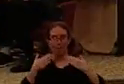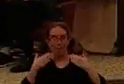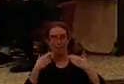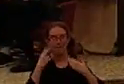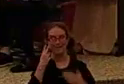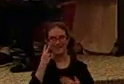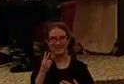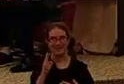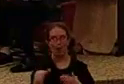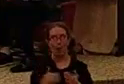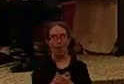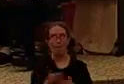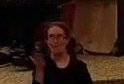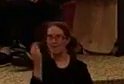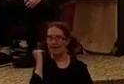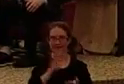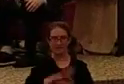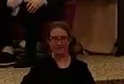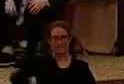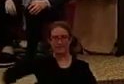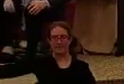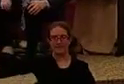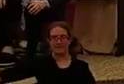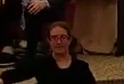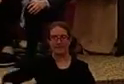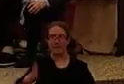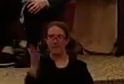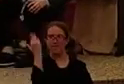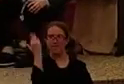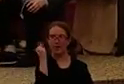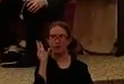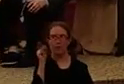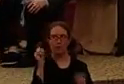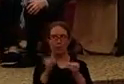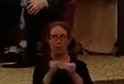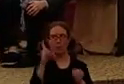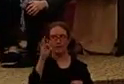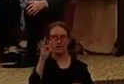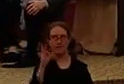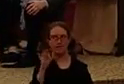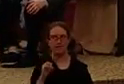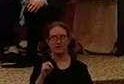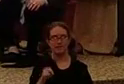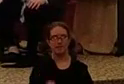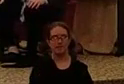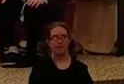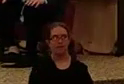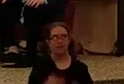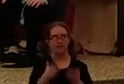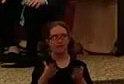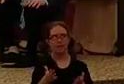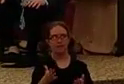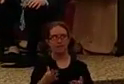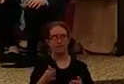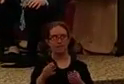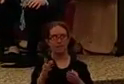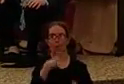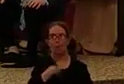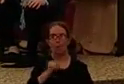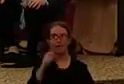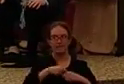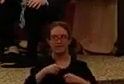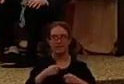see, all that past was erased. All that past no longer defined him. Hey, he had been given a white stone. He had been